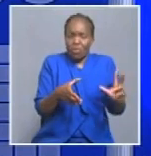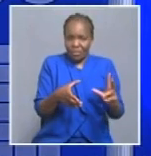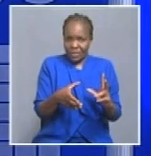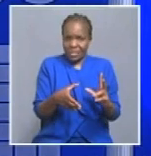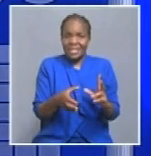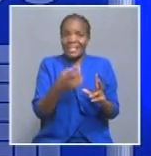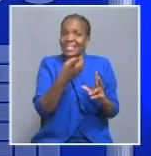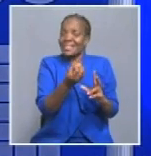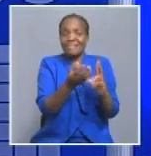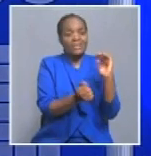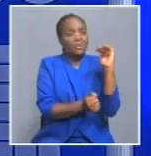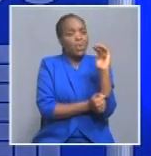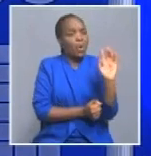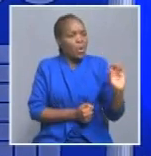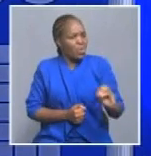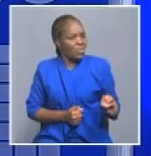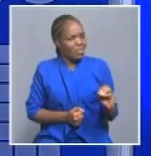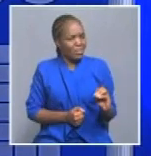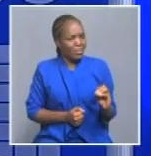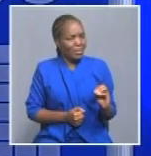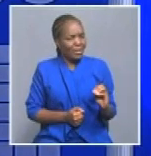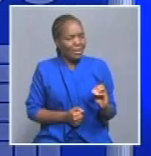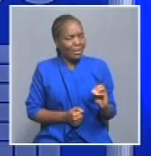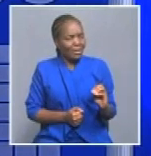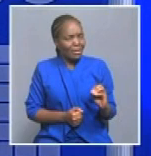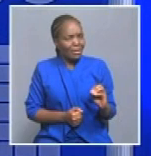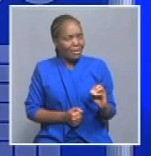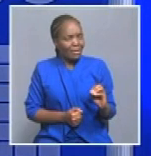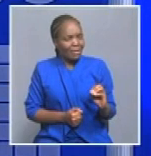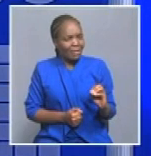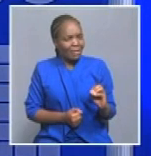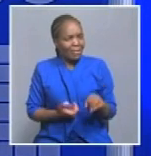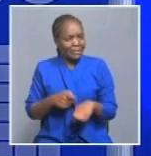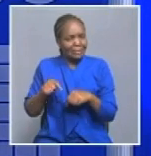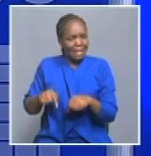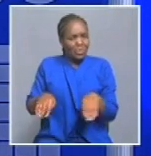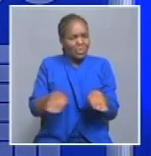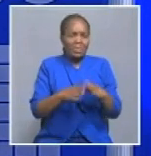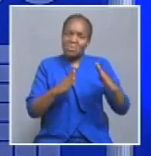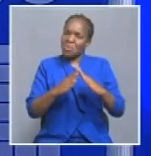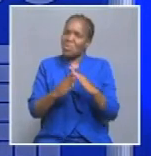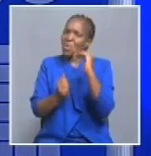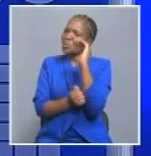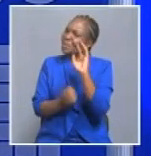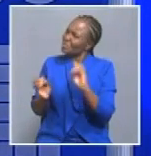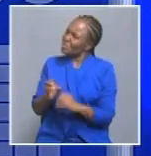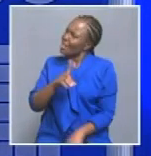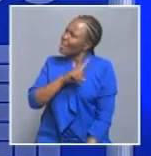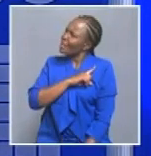to a lack of ablution facilities. Now, why were houses built without toilets then, Mrs.